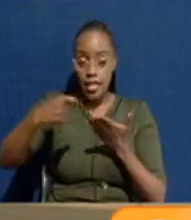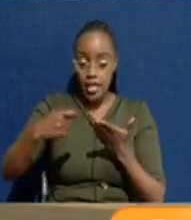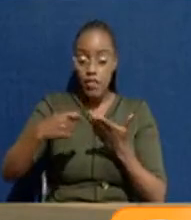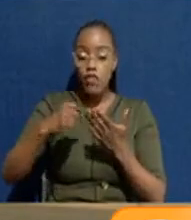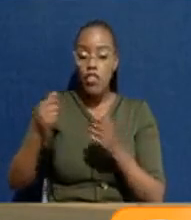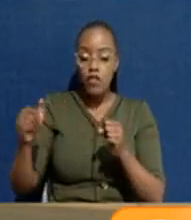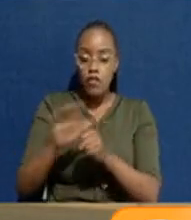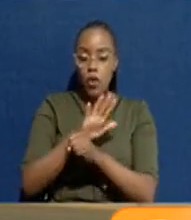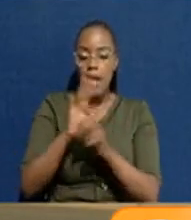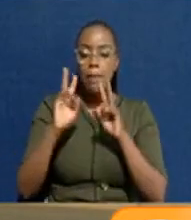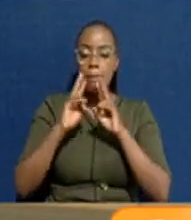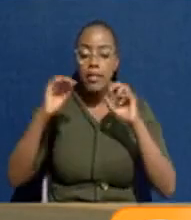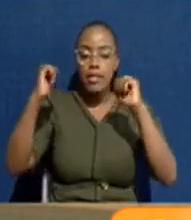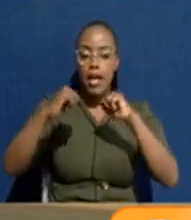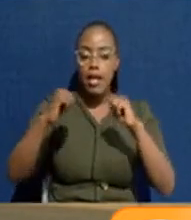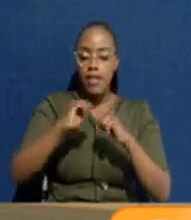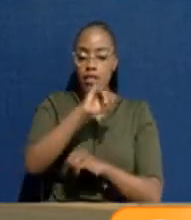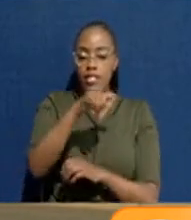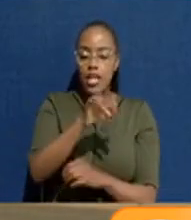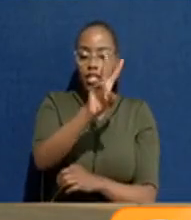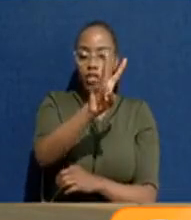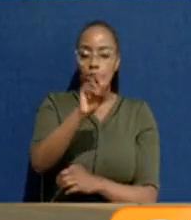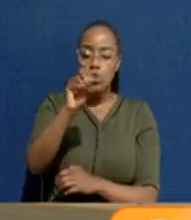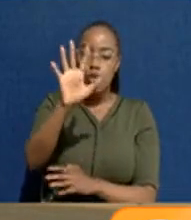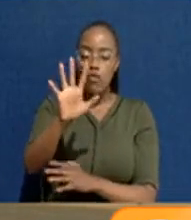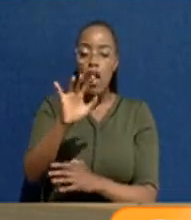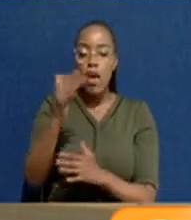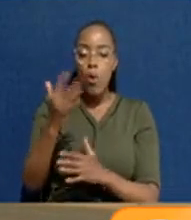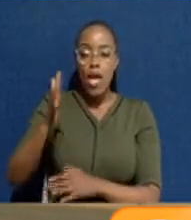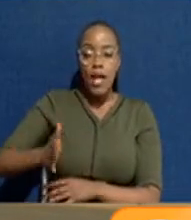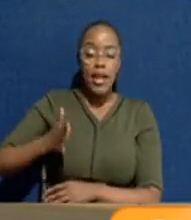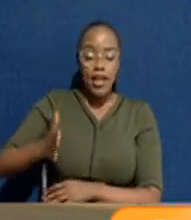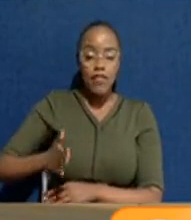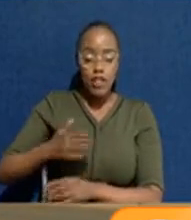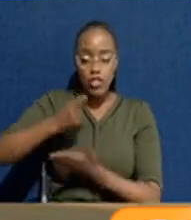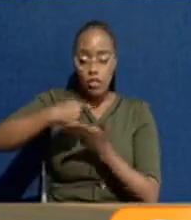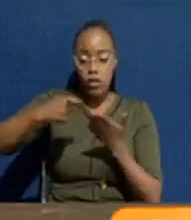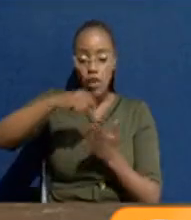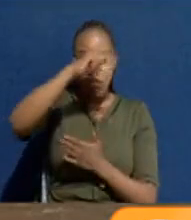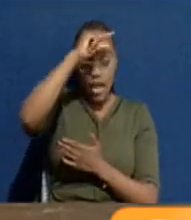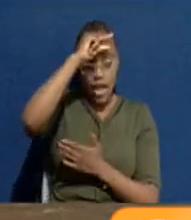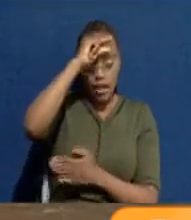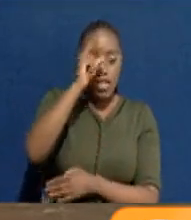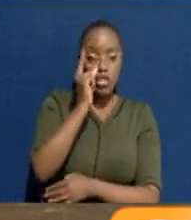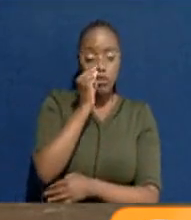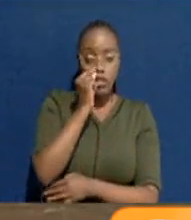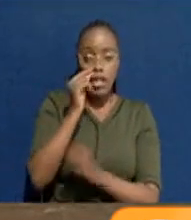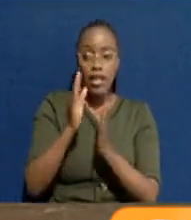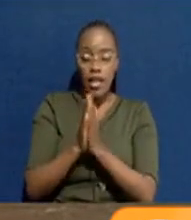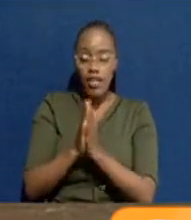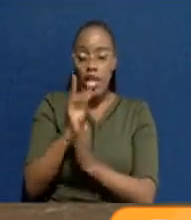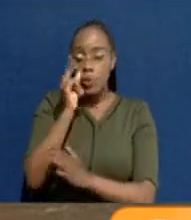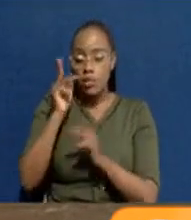the Comprehensive Peace Agreement in January 2005 in Naivasha, signed by the Government of Sudan and the